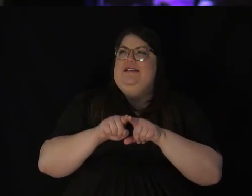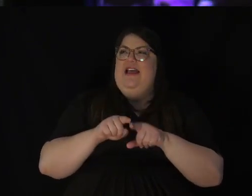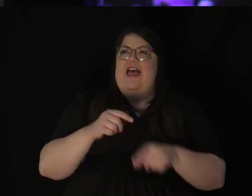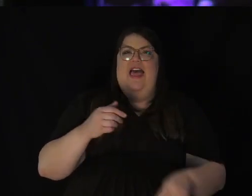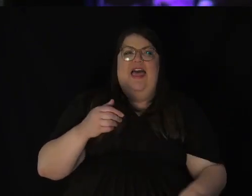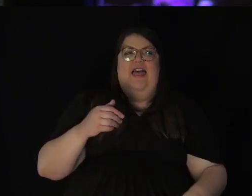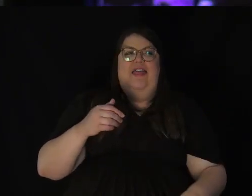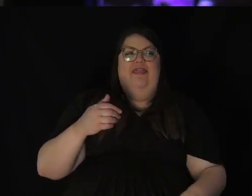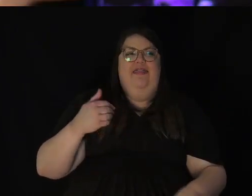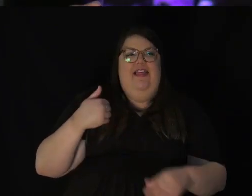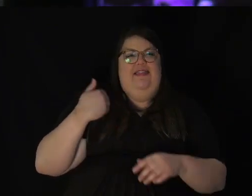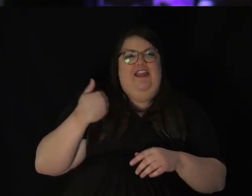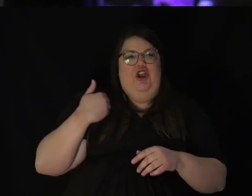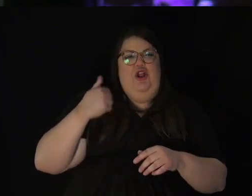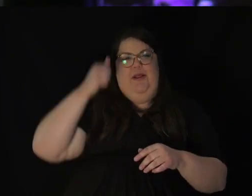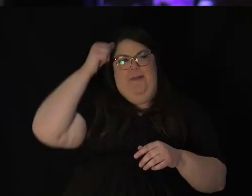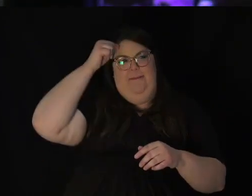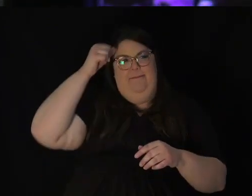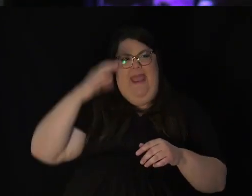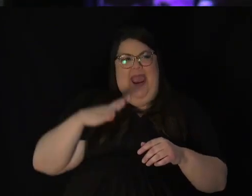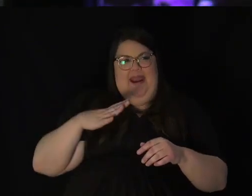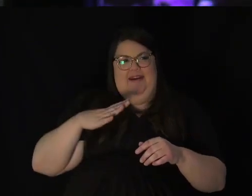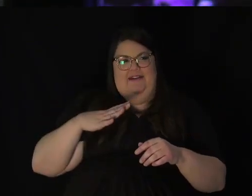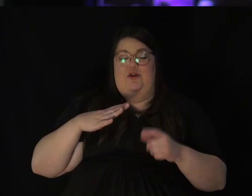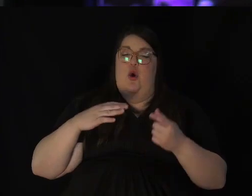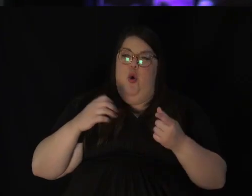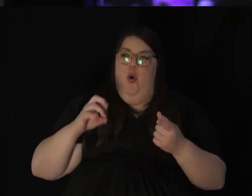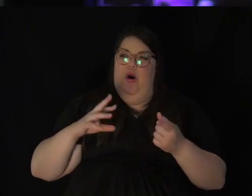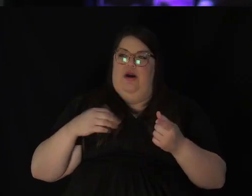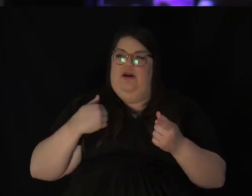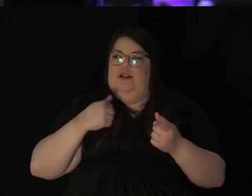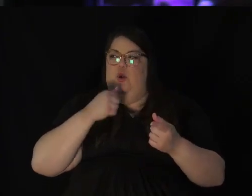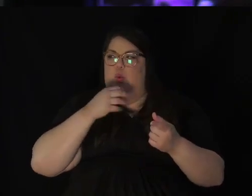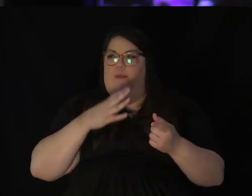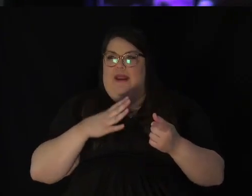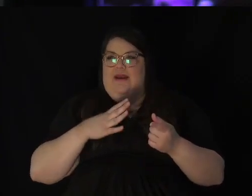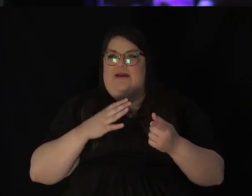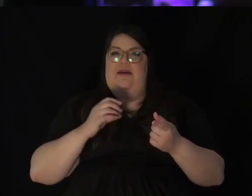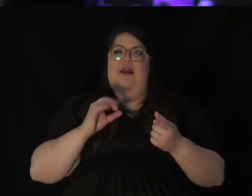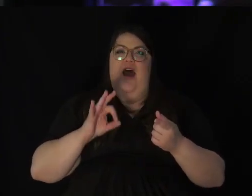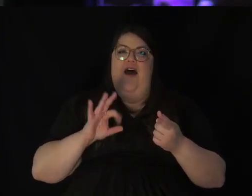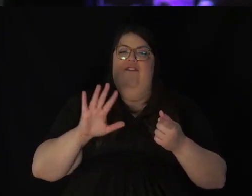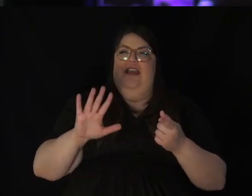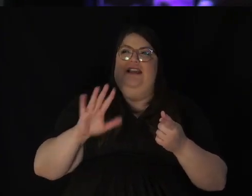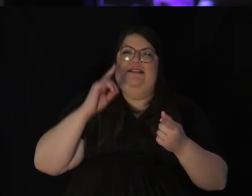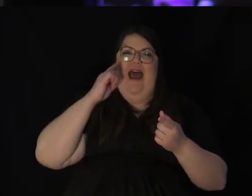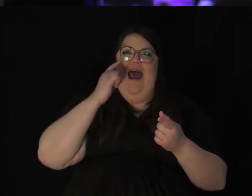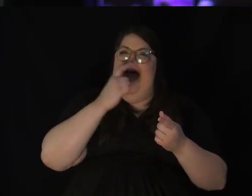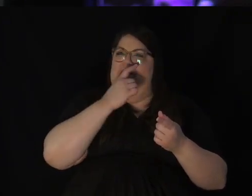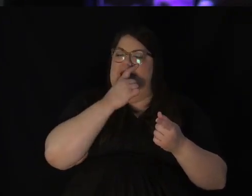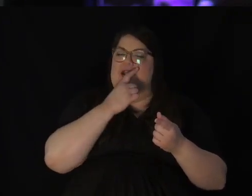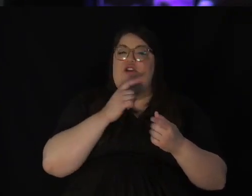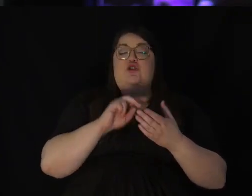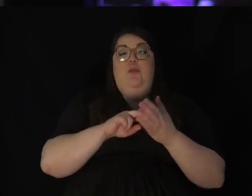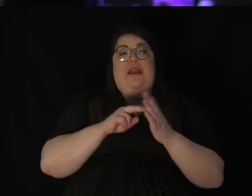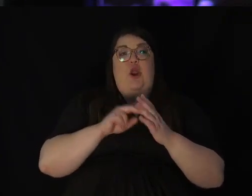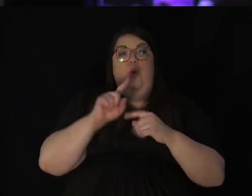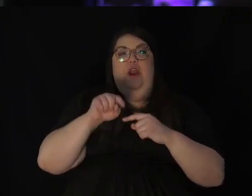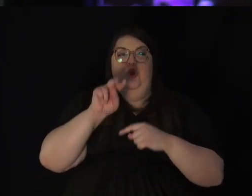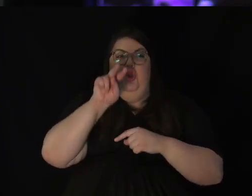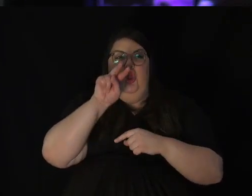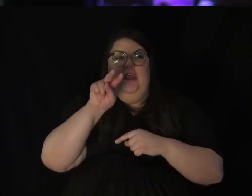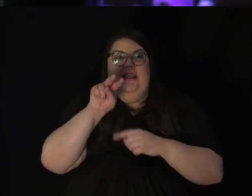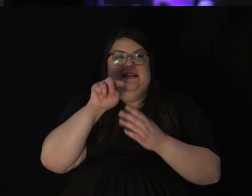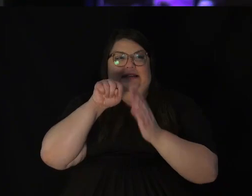his eye, or in our case, the little woman of his eye. So when you look deep into someone's